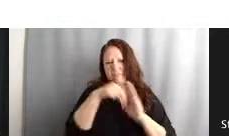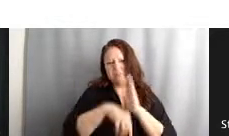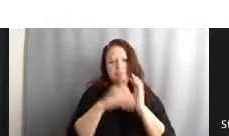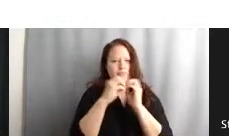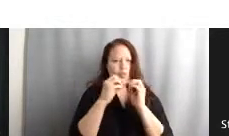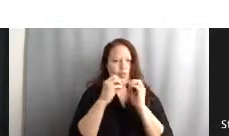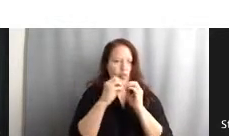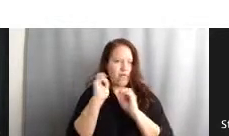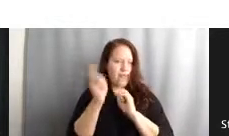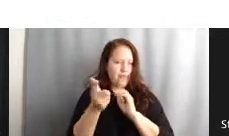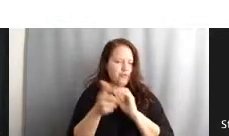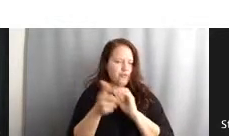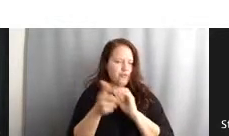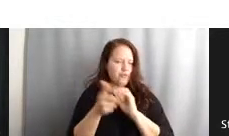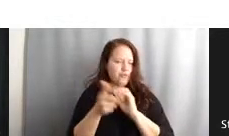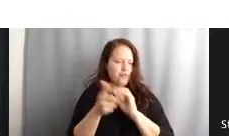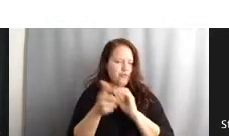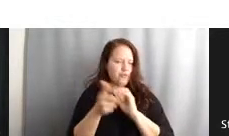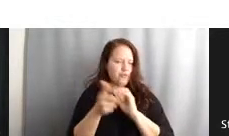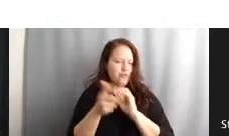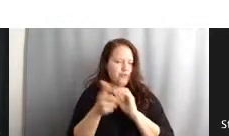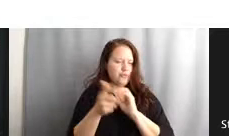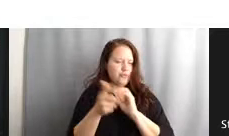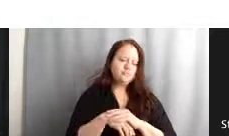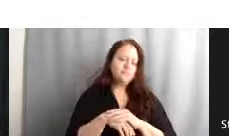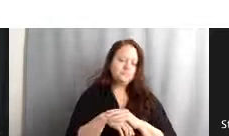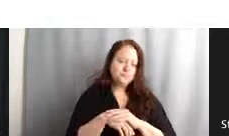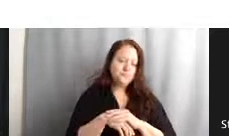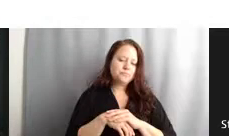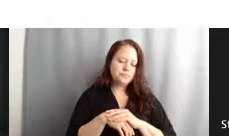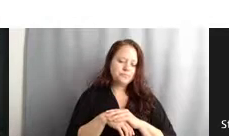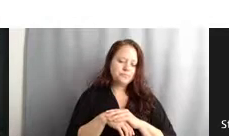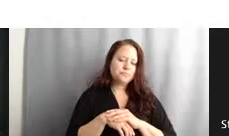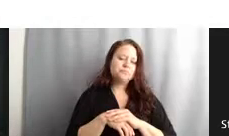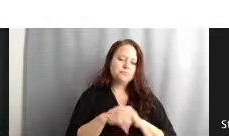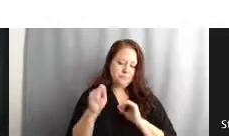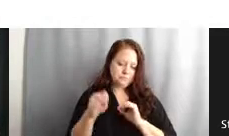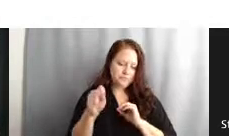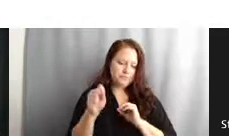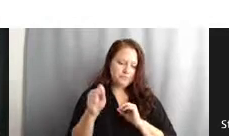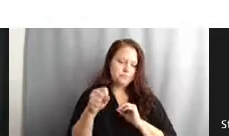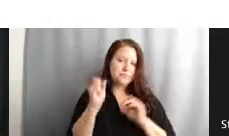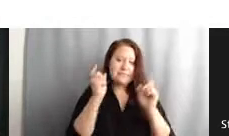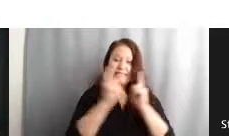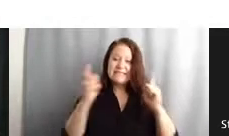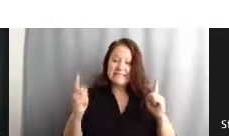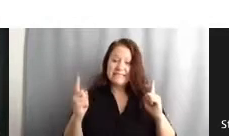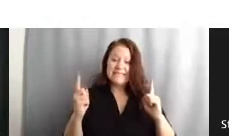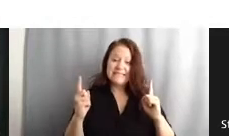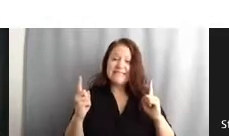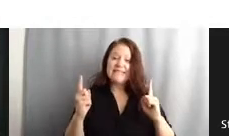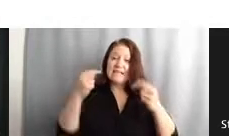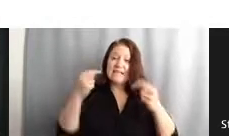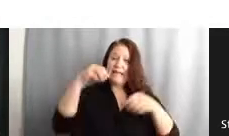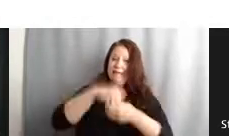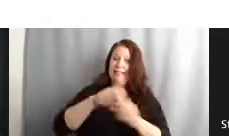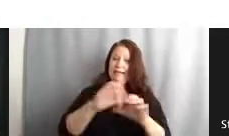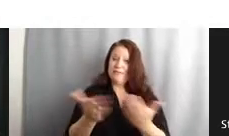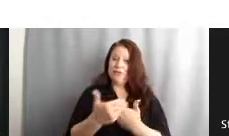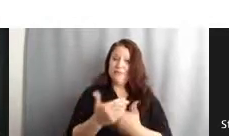detail as we talk about the nuances in the Q&A. But yes, the distancing in classrooms is